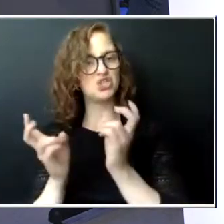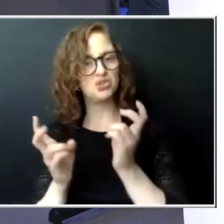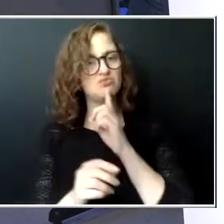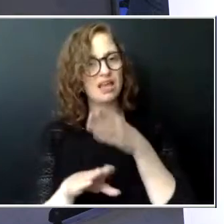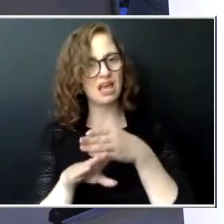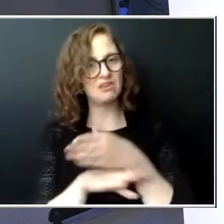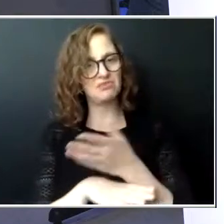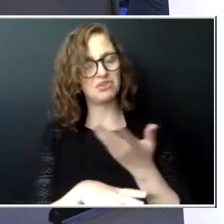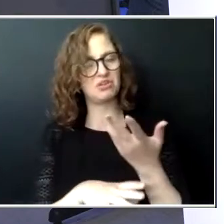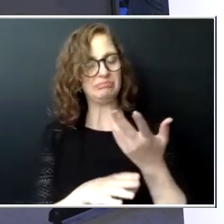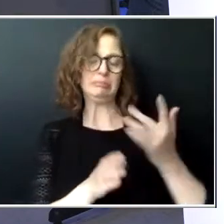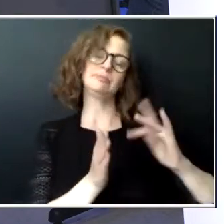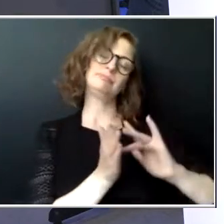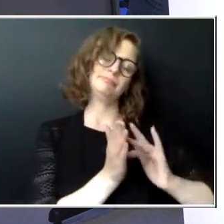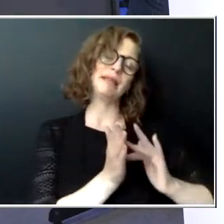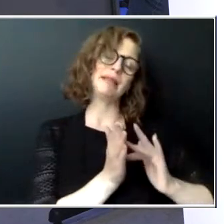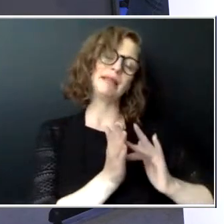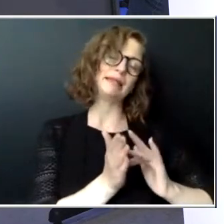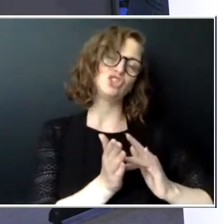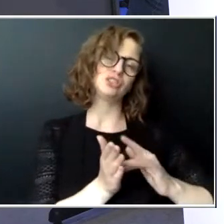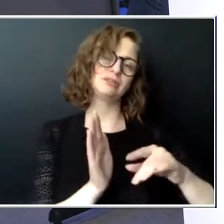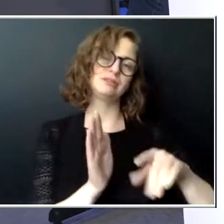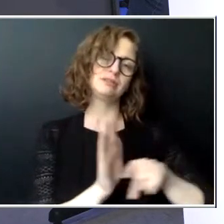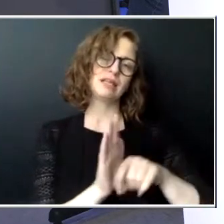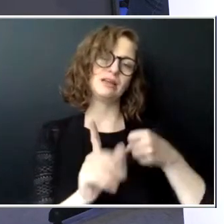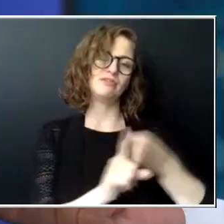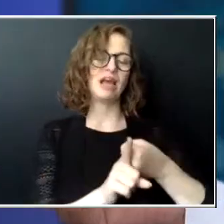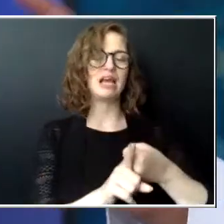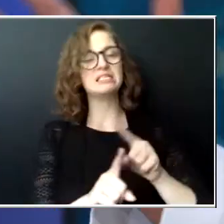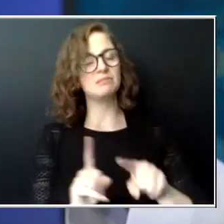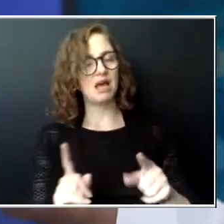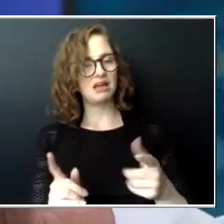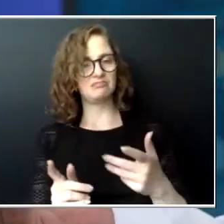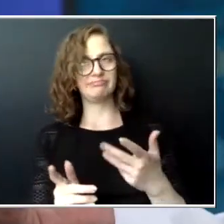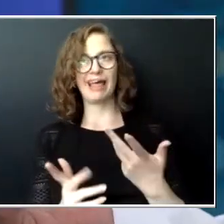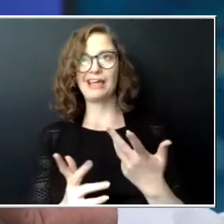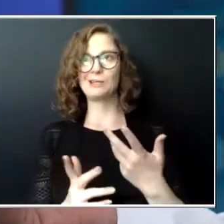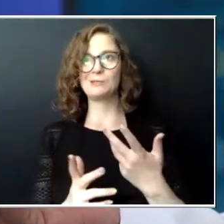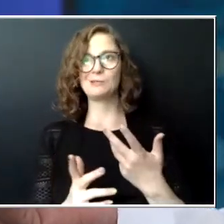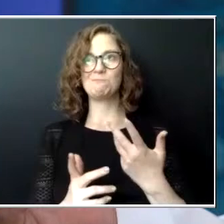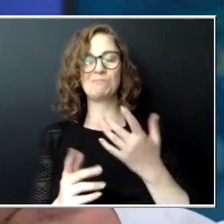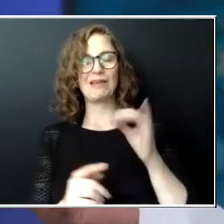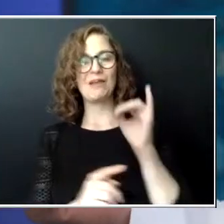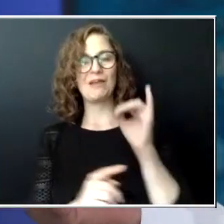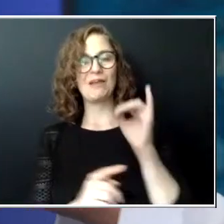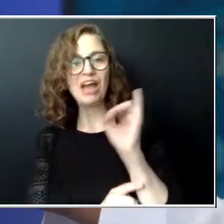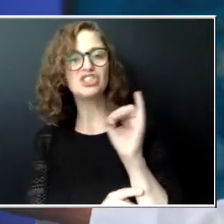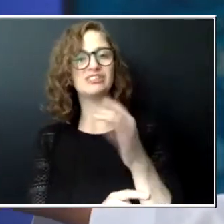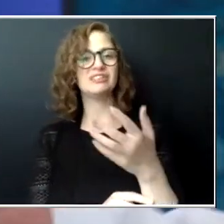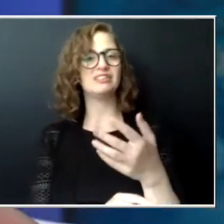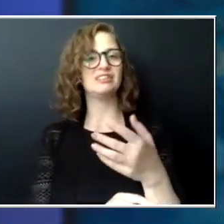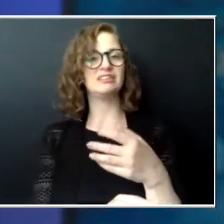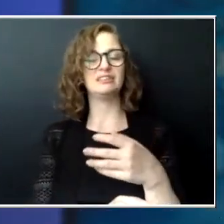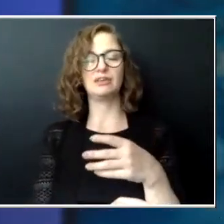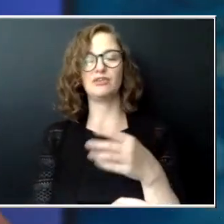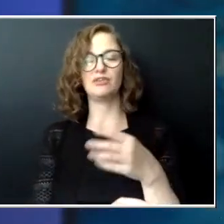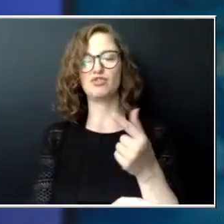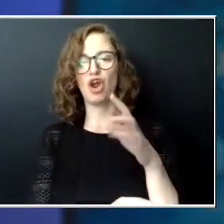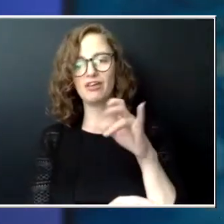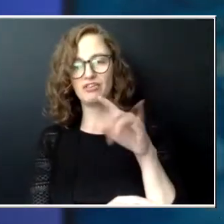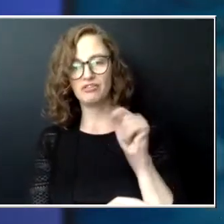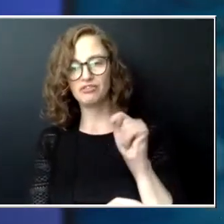otherwise, Yeah. things we worry about like infections or graft versus host disease. I mean, we've not really had anything. We're always here if you need anything,